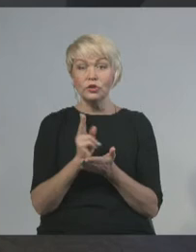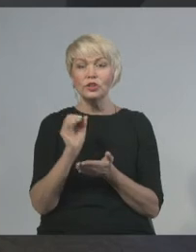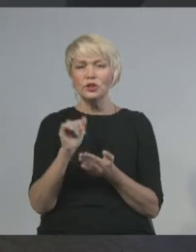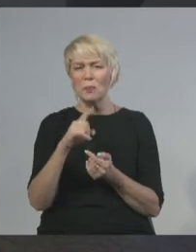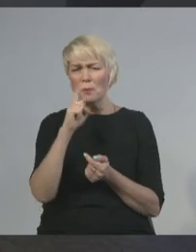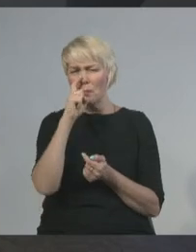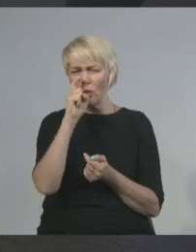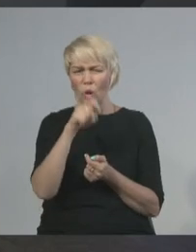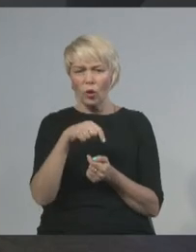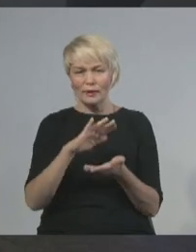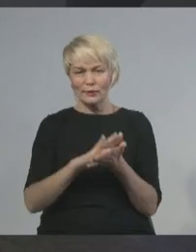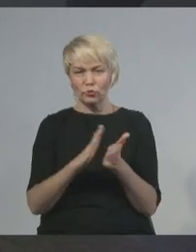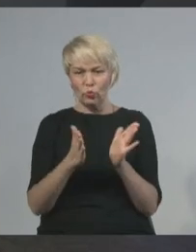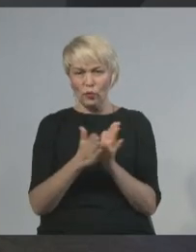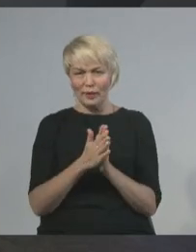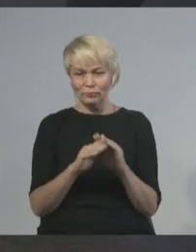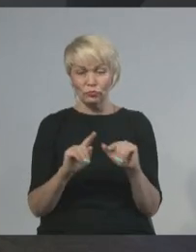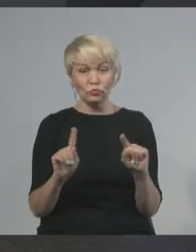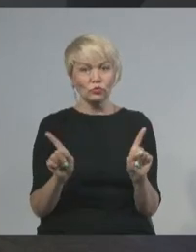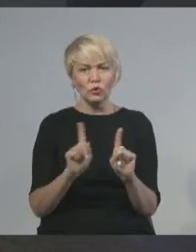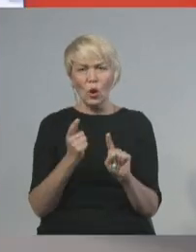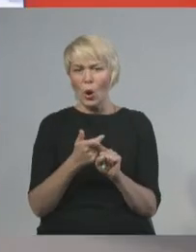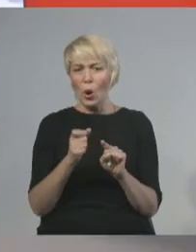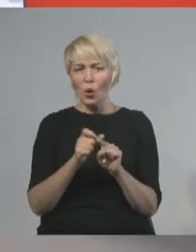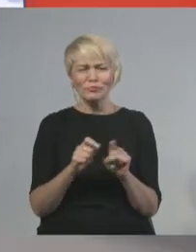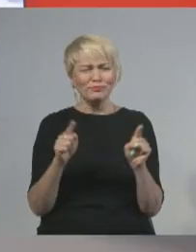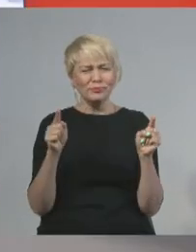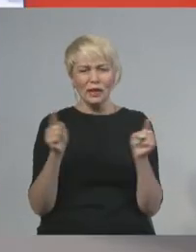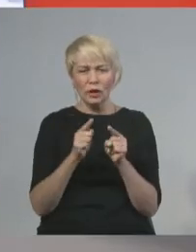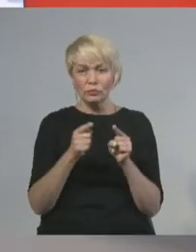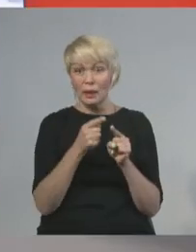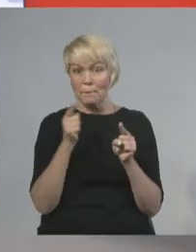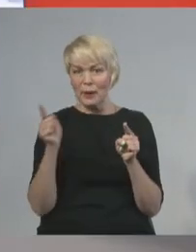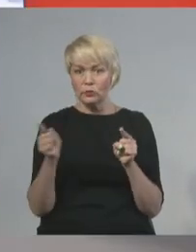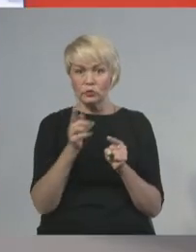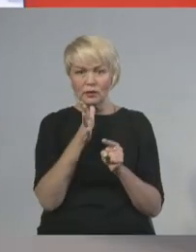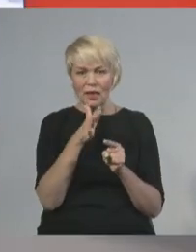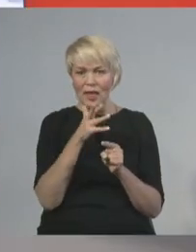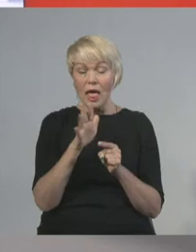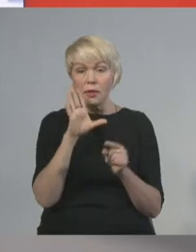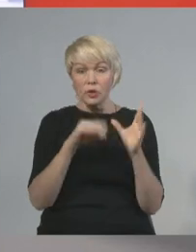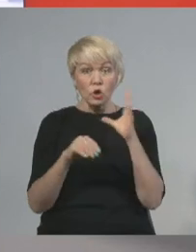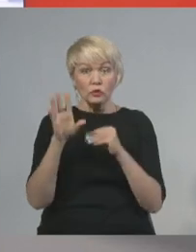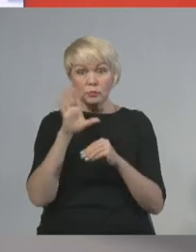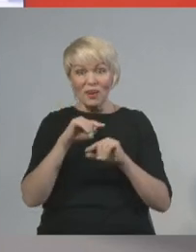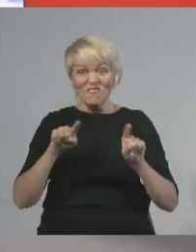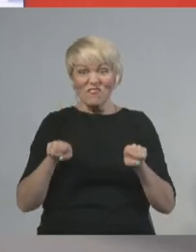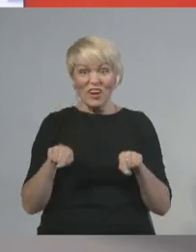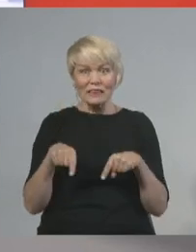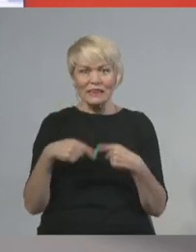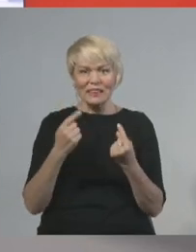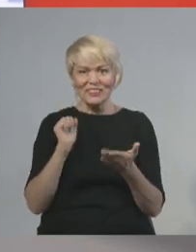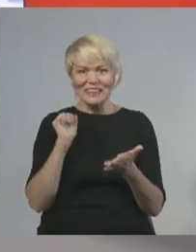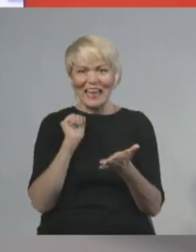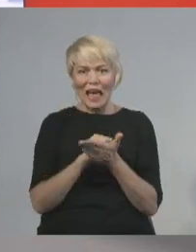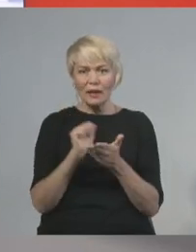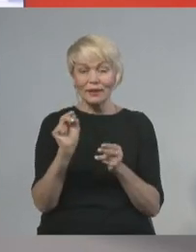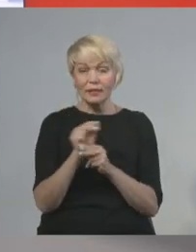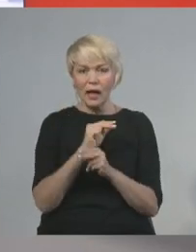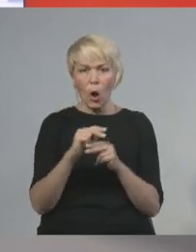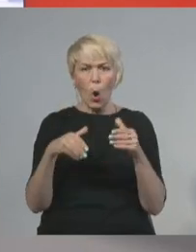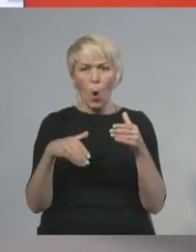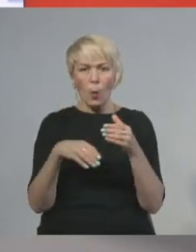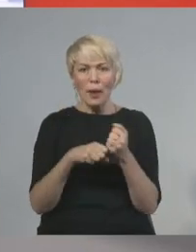like how bad the situation is that very short timelines well first of all